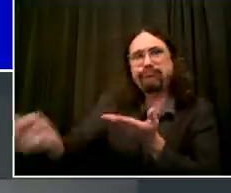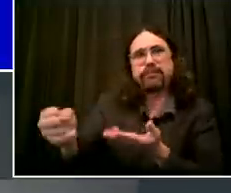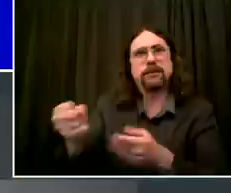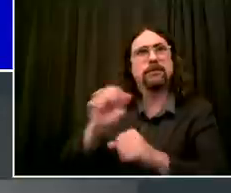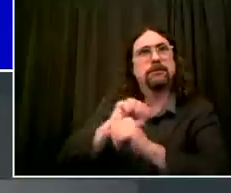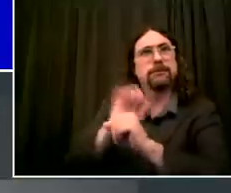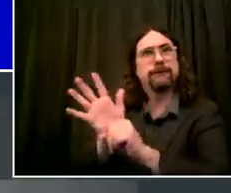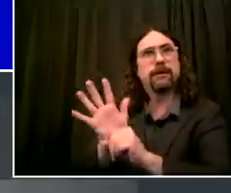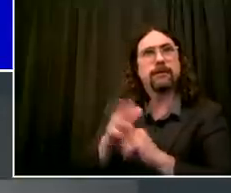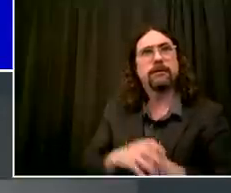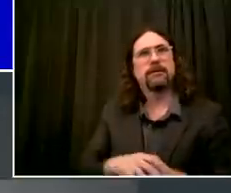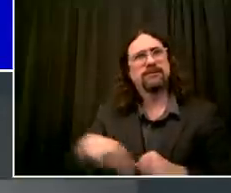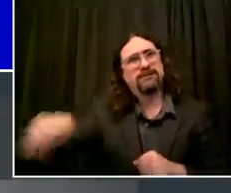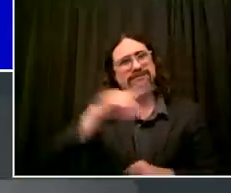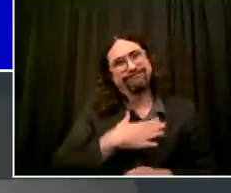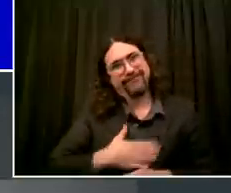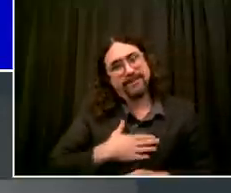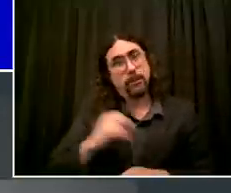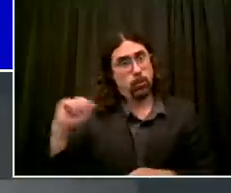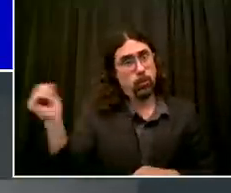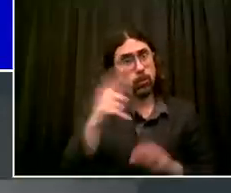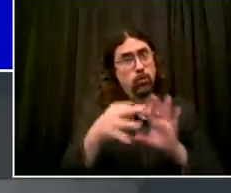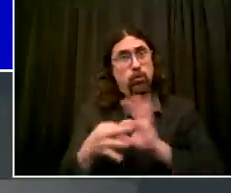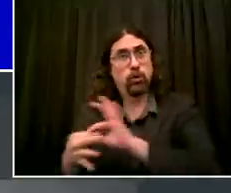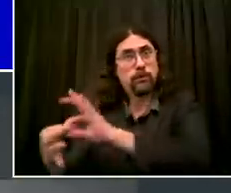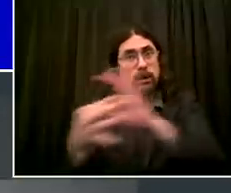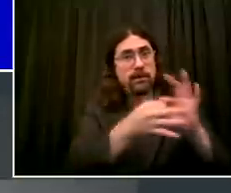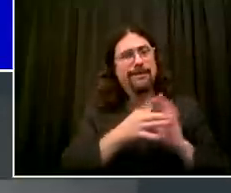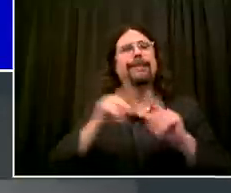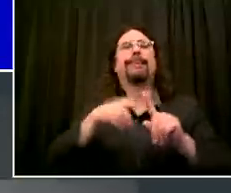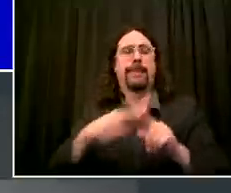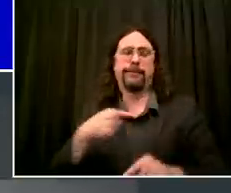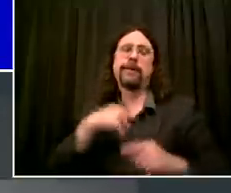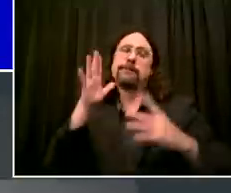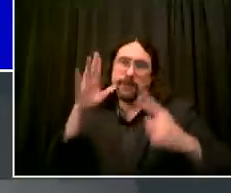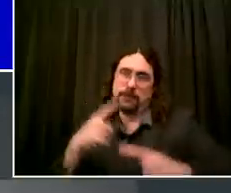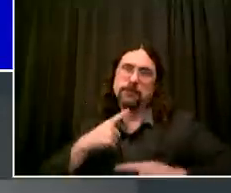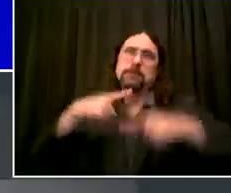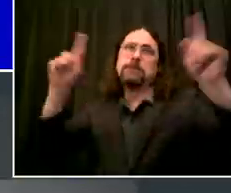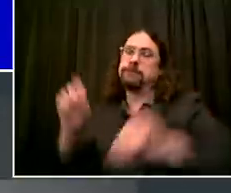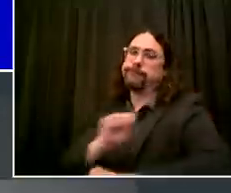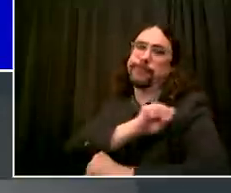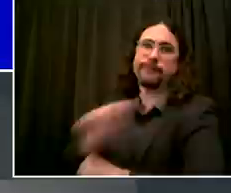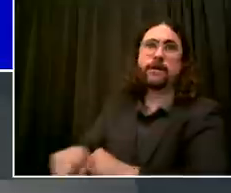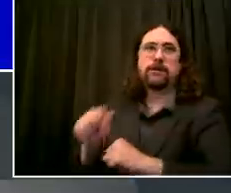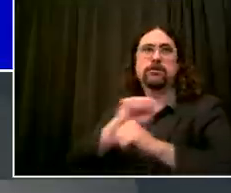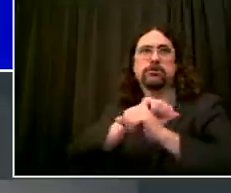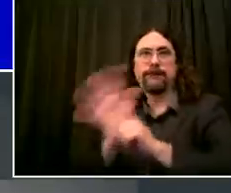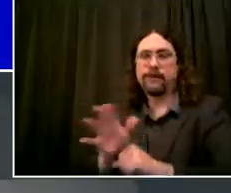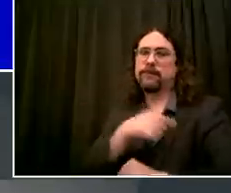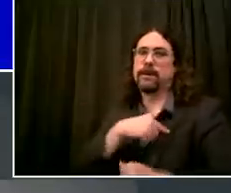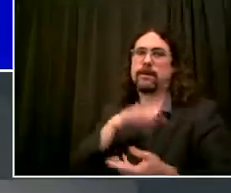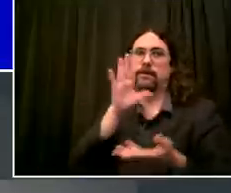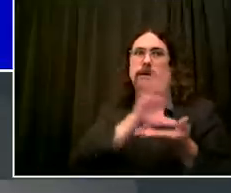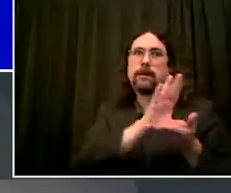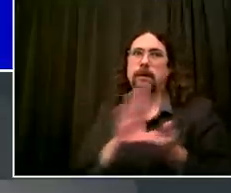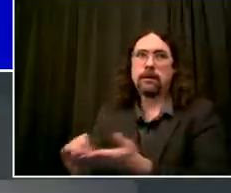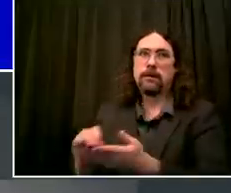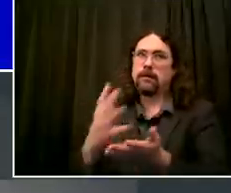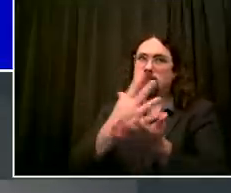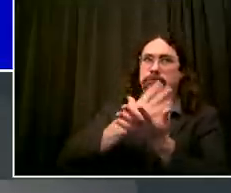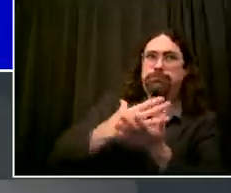it, and we slowly constrain it more and more to the point that we can eradicate it eventually. That is the name of this